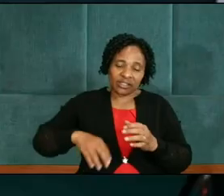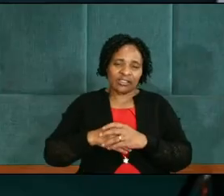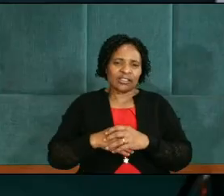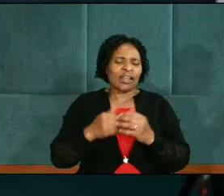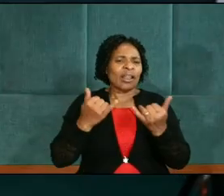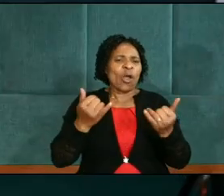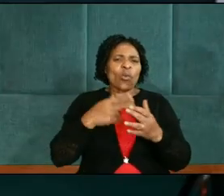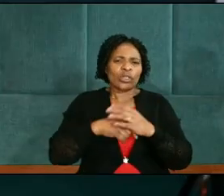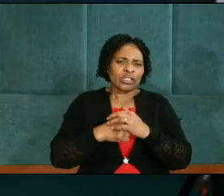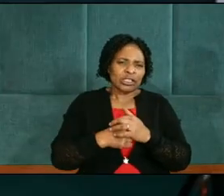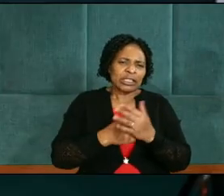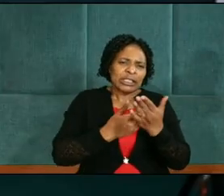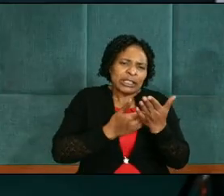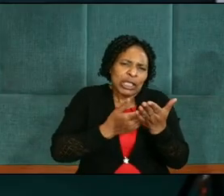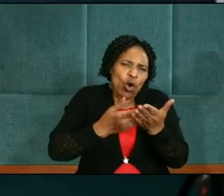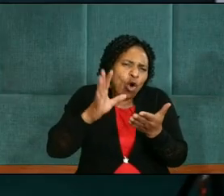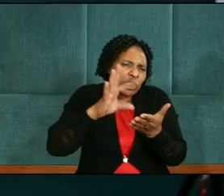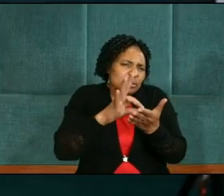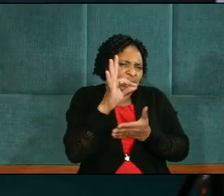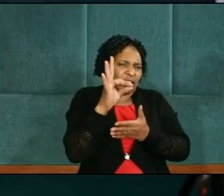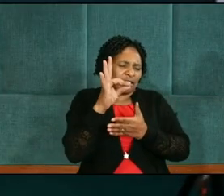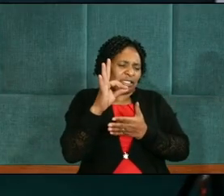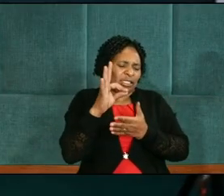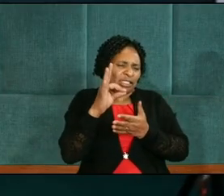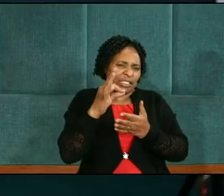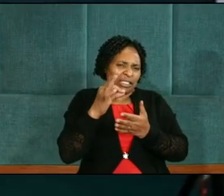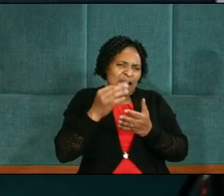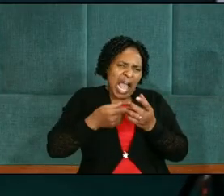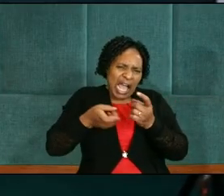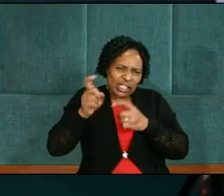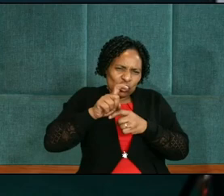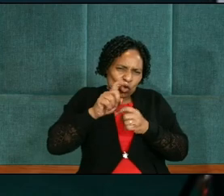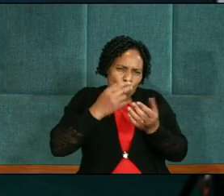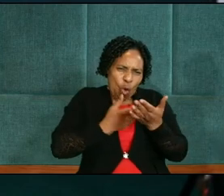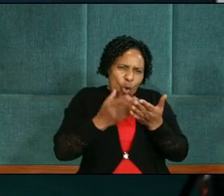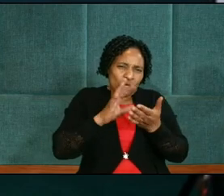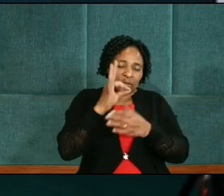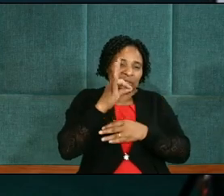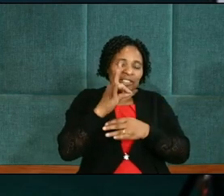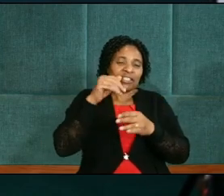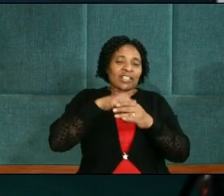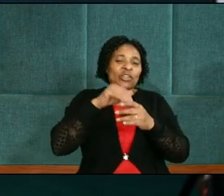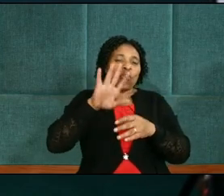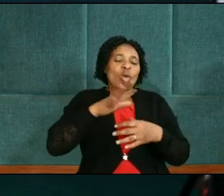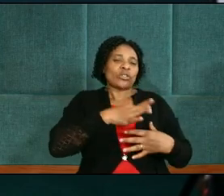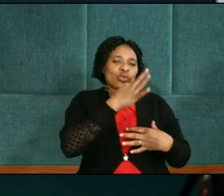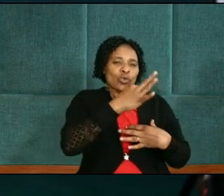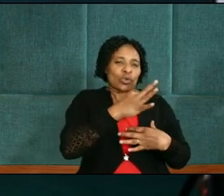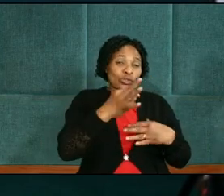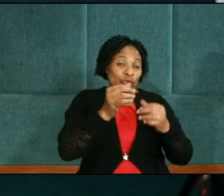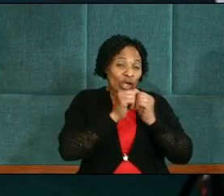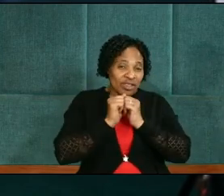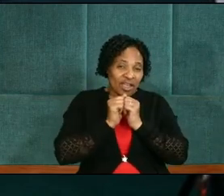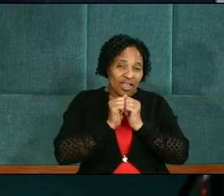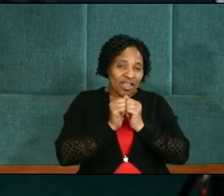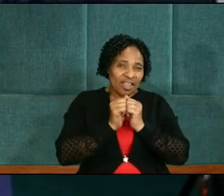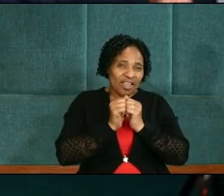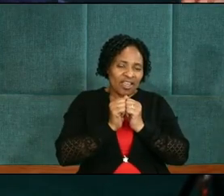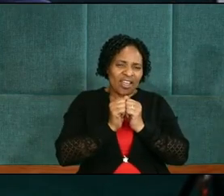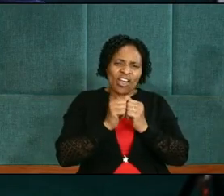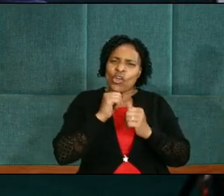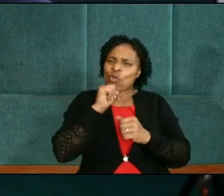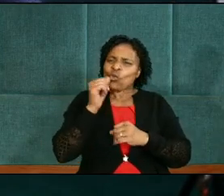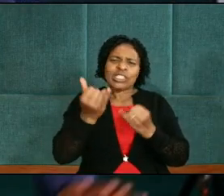Ghost. It is the Holy Ghost taking up residence in your soul. Are you with me? Yeah, it's not a